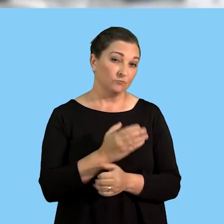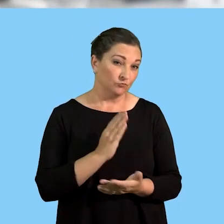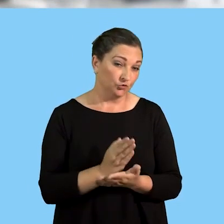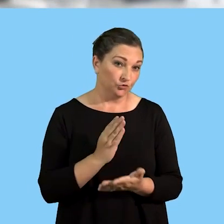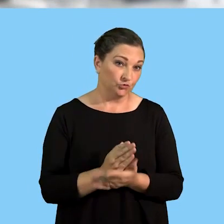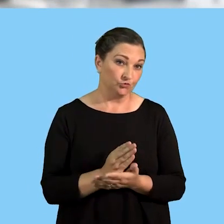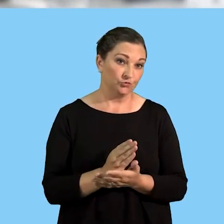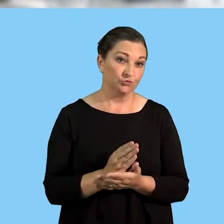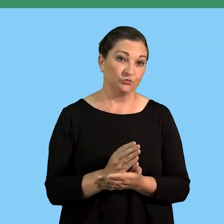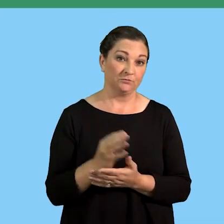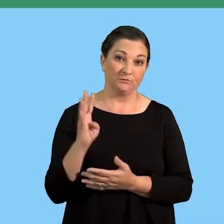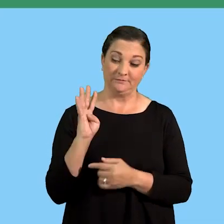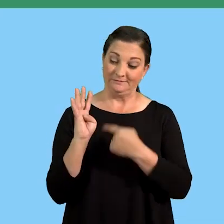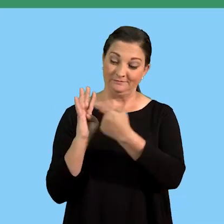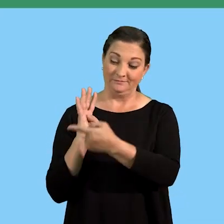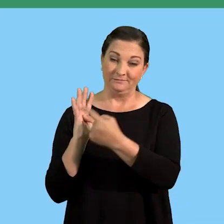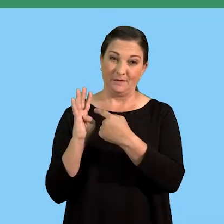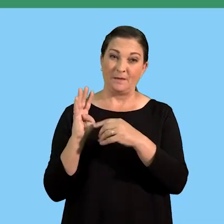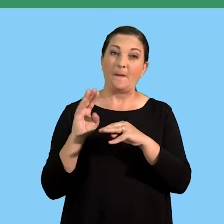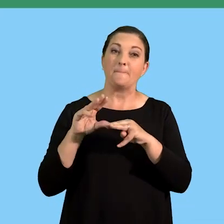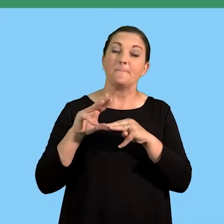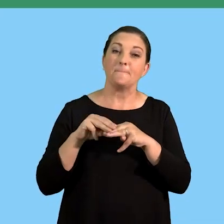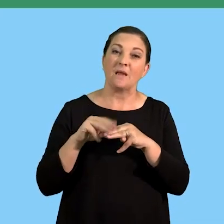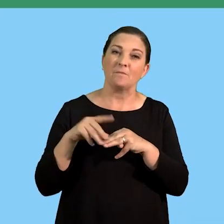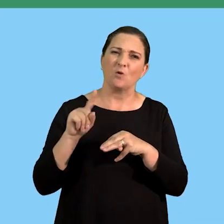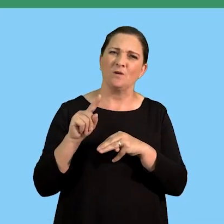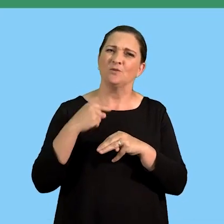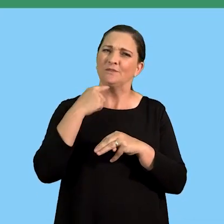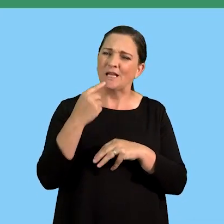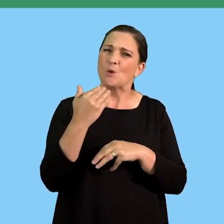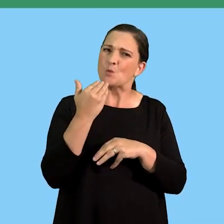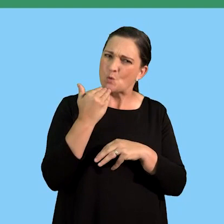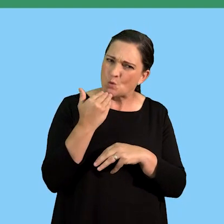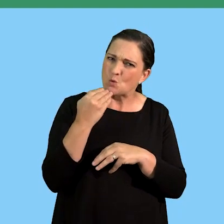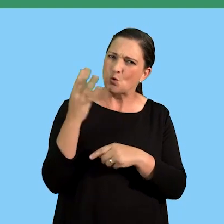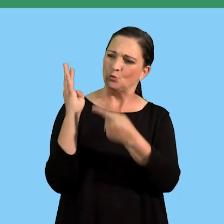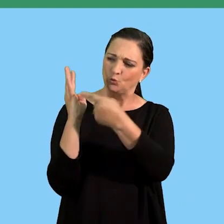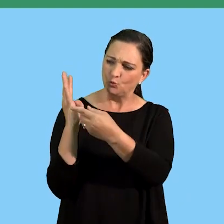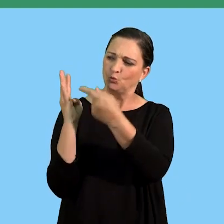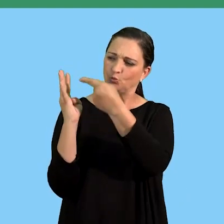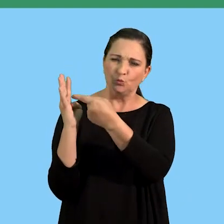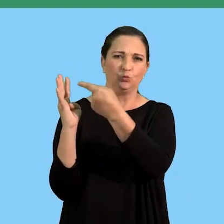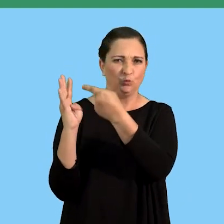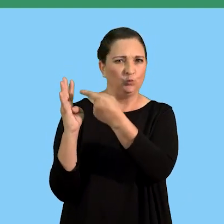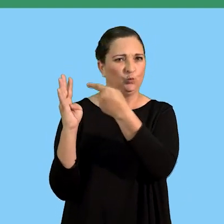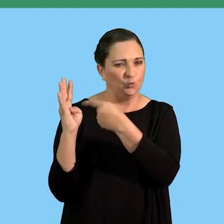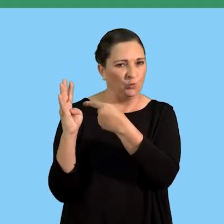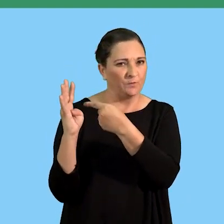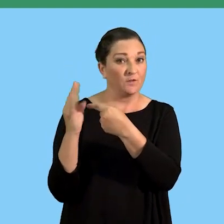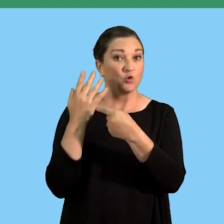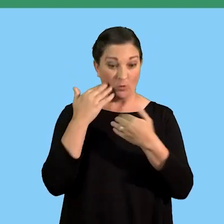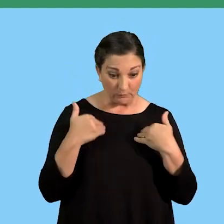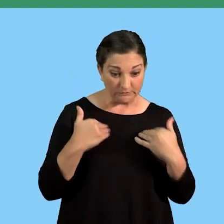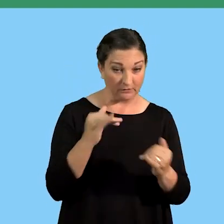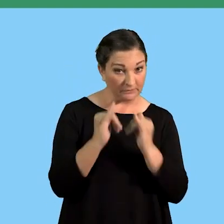We must also ensure that members of the interviewing panel should be introduced to the interviewee at